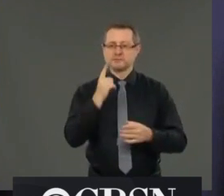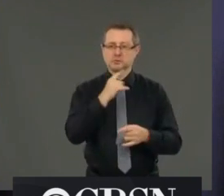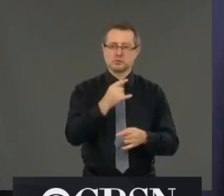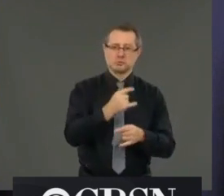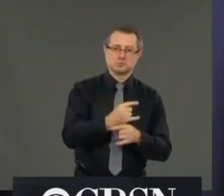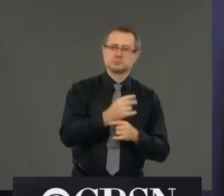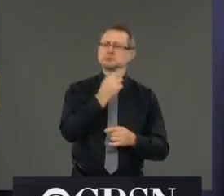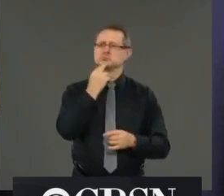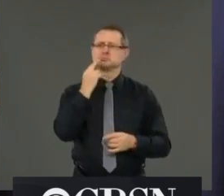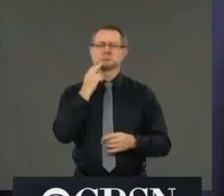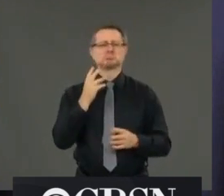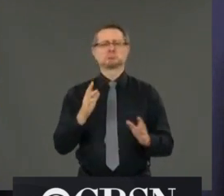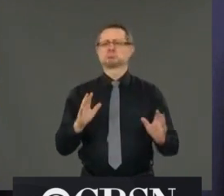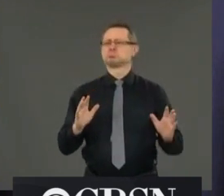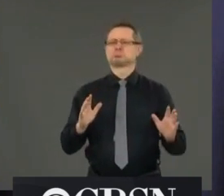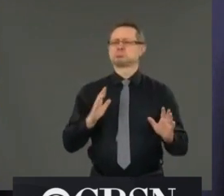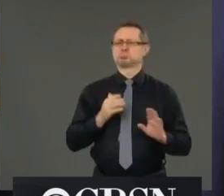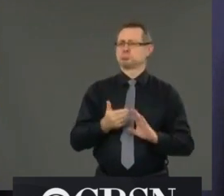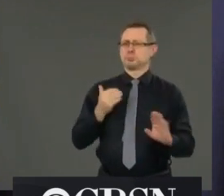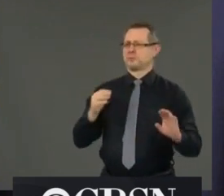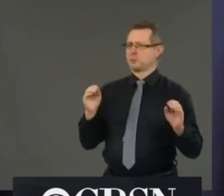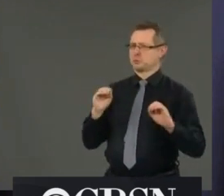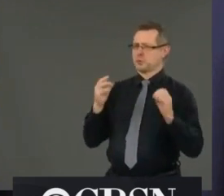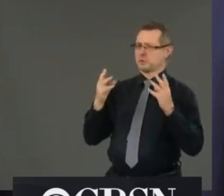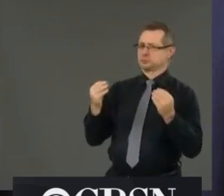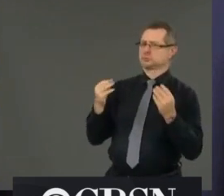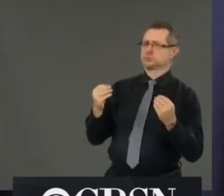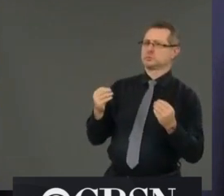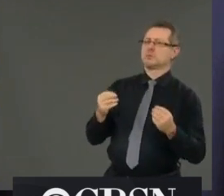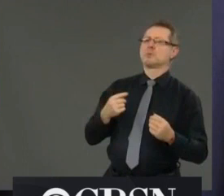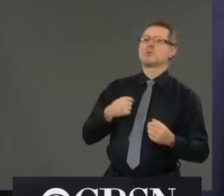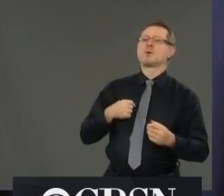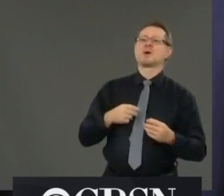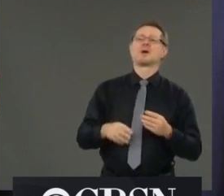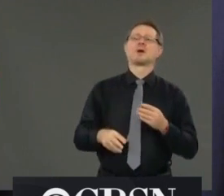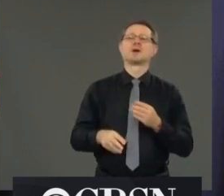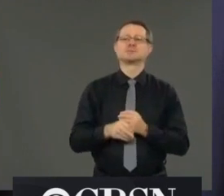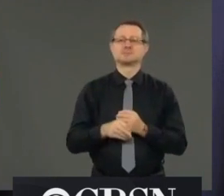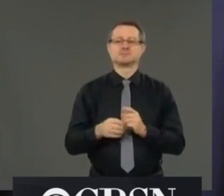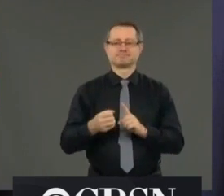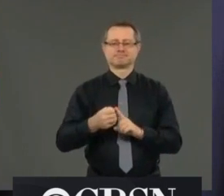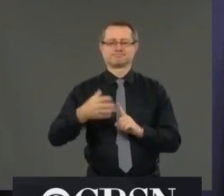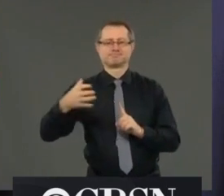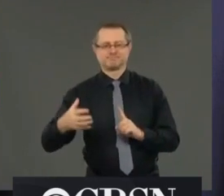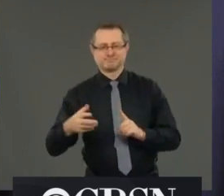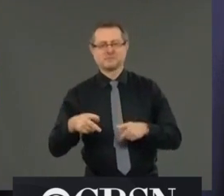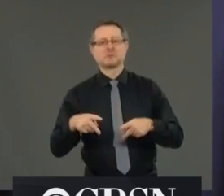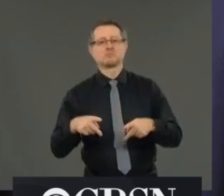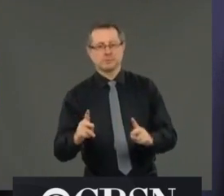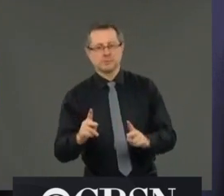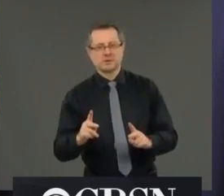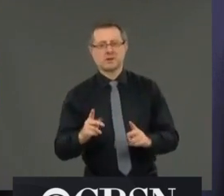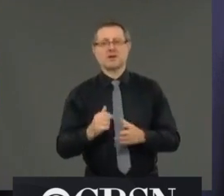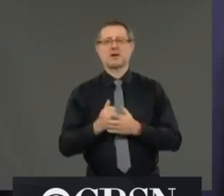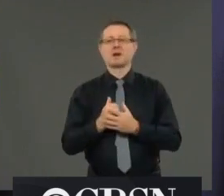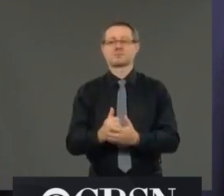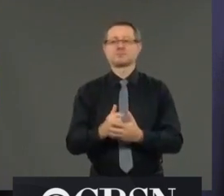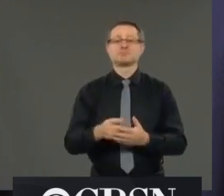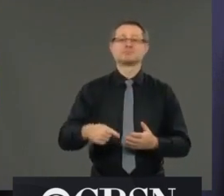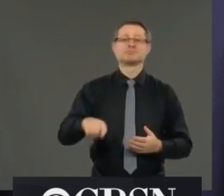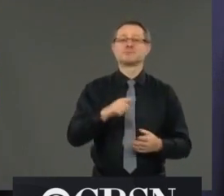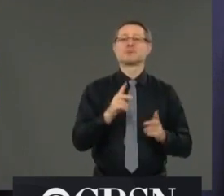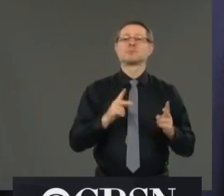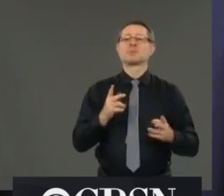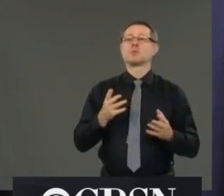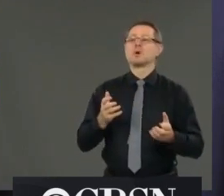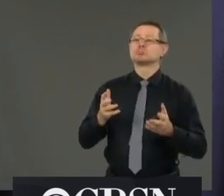bar service really, right? We expanded that greatly to deal with these issues of people want to socialize and